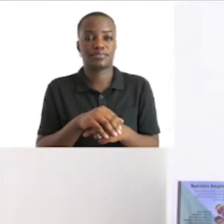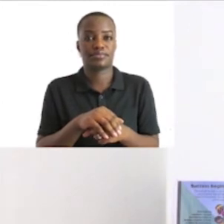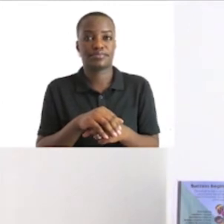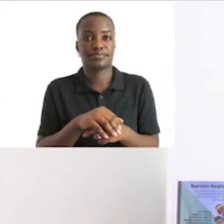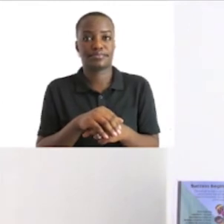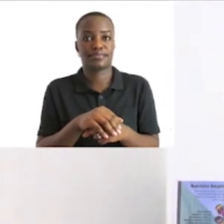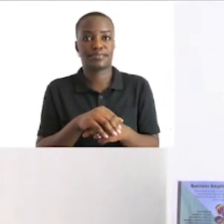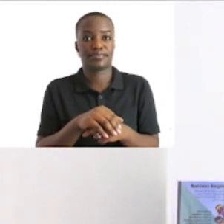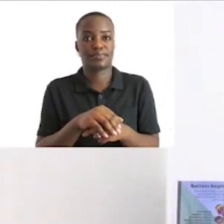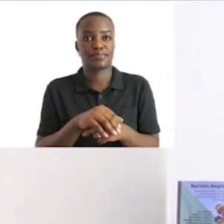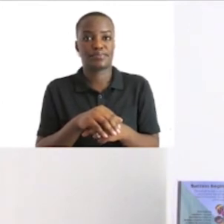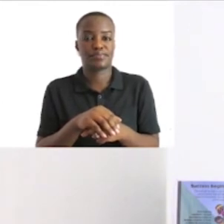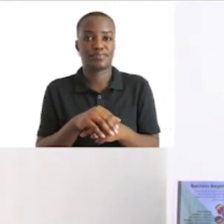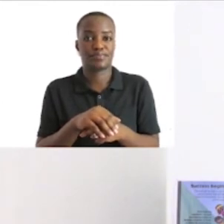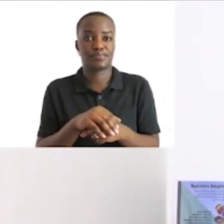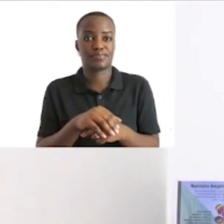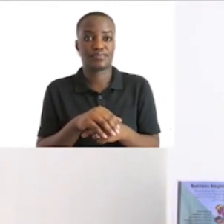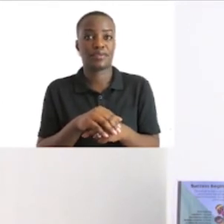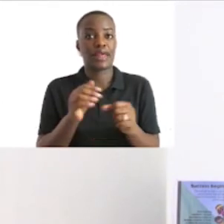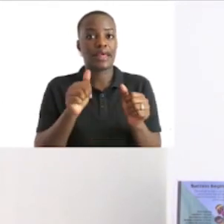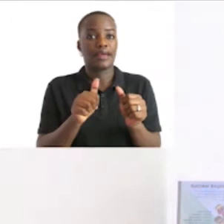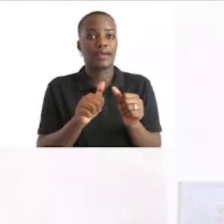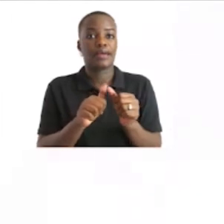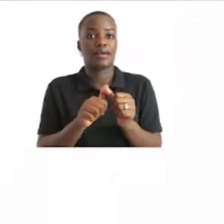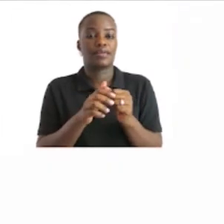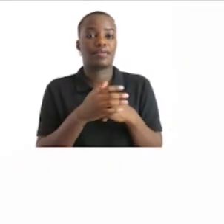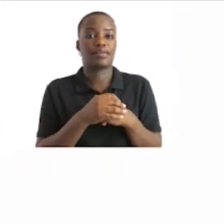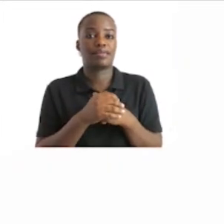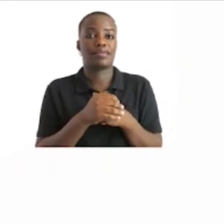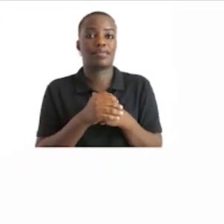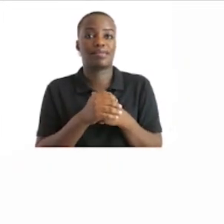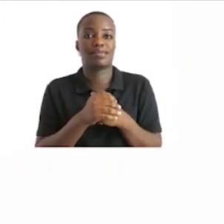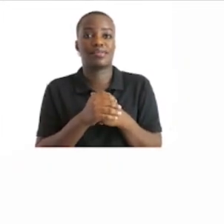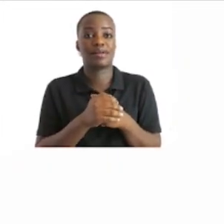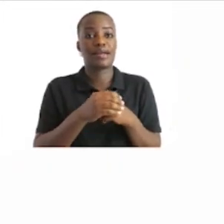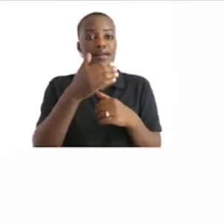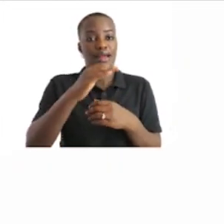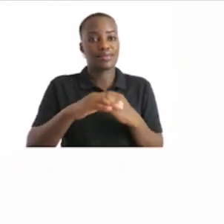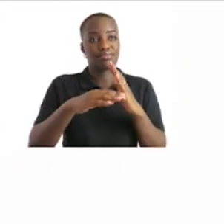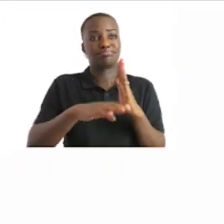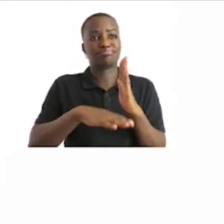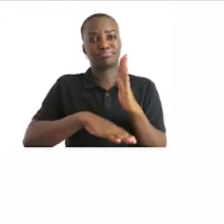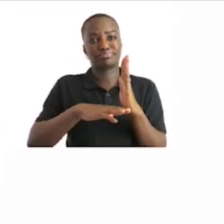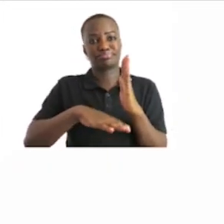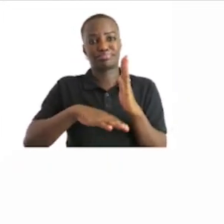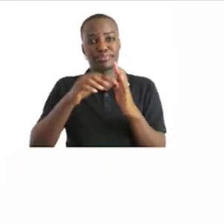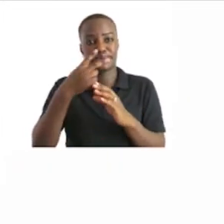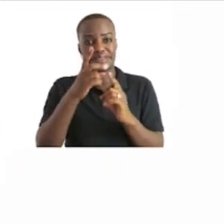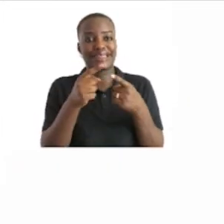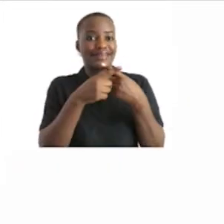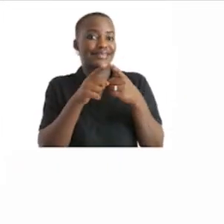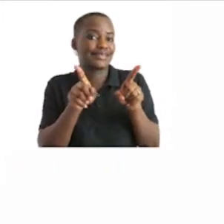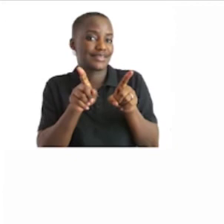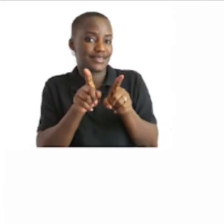get in your booklet. Let's go back into our booklets. You can see that at the bottom, there is now a